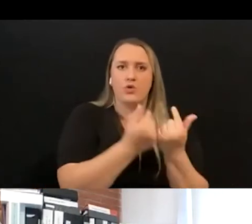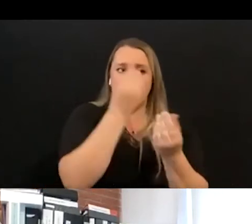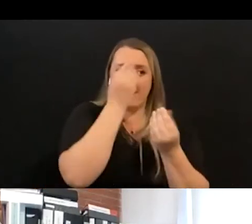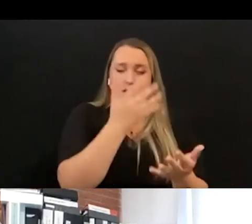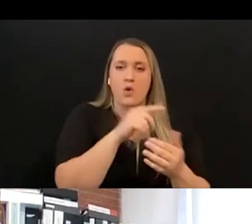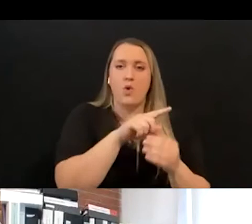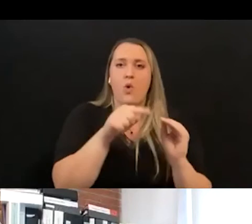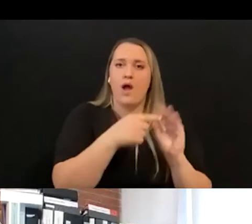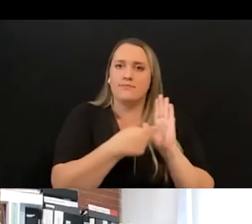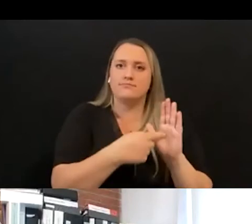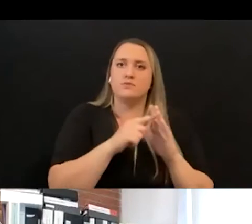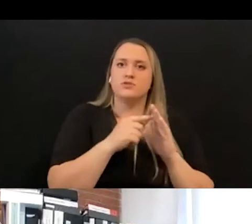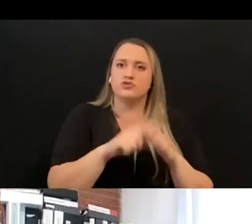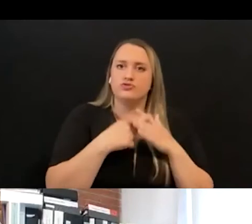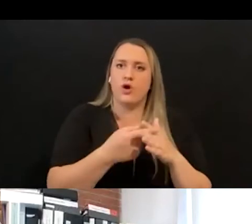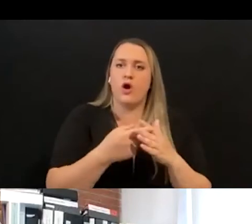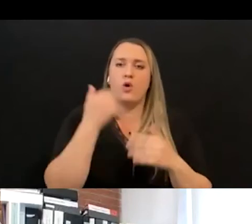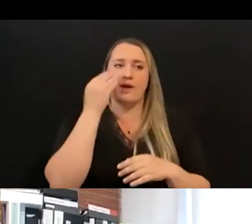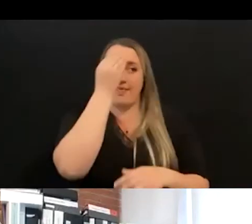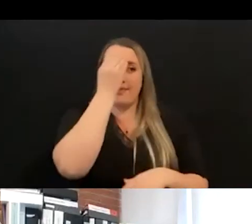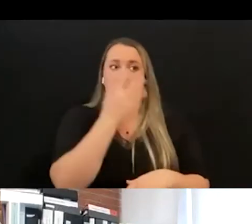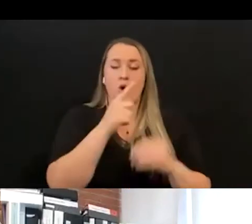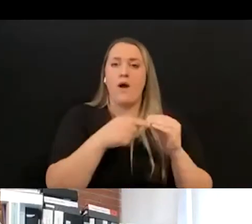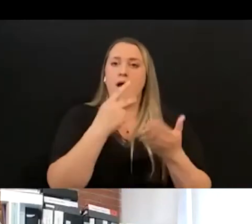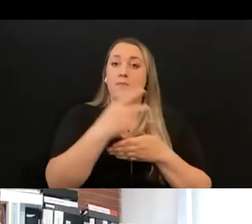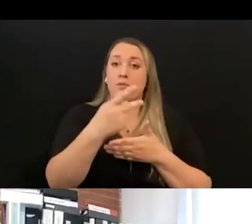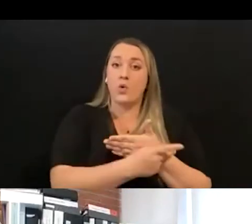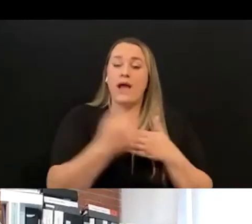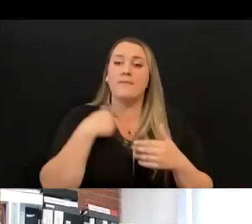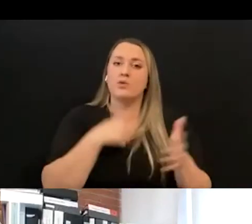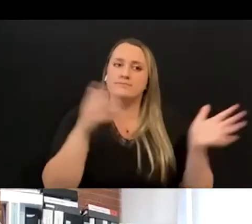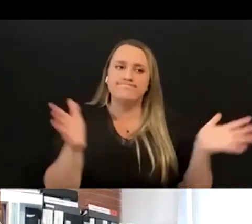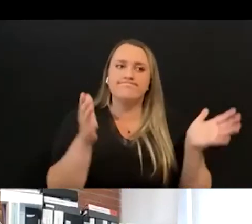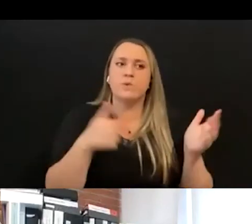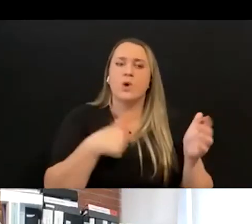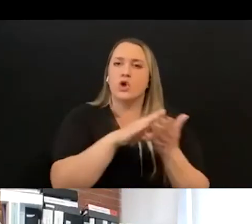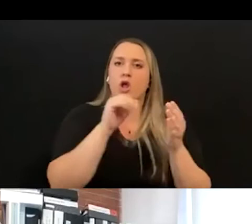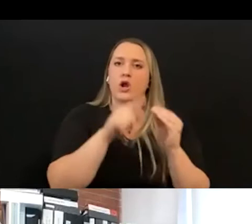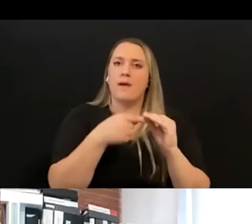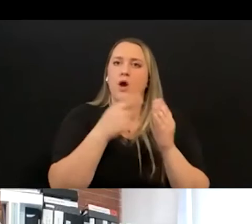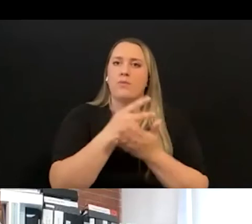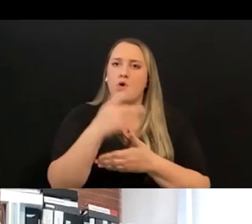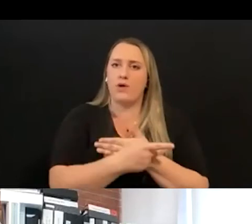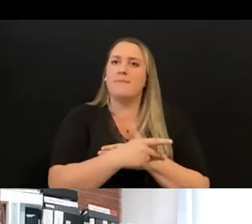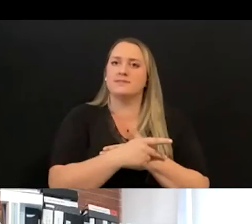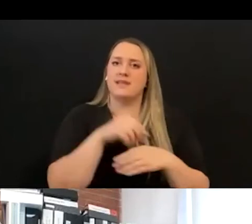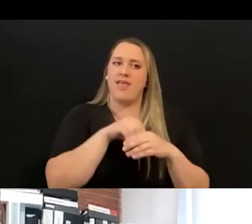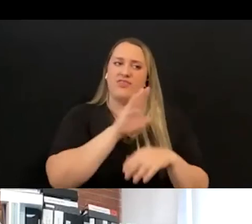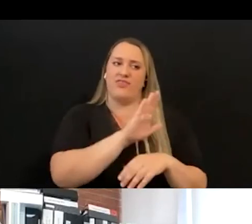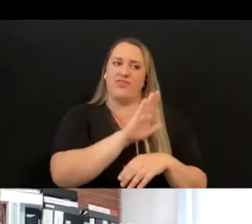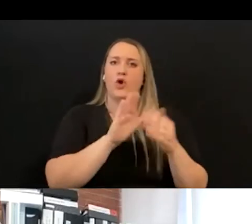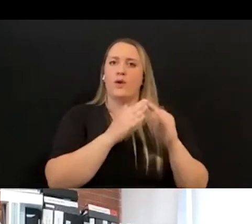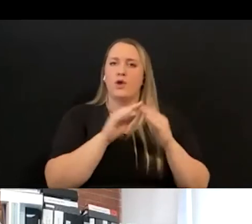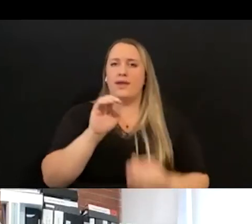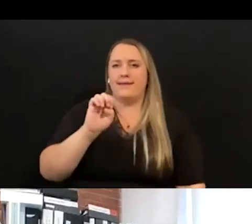know about programs. We encouraged them to promote the programs and the exhibition in their communities. And then Eimear can talk a little